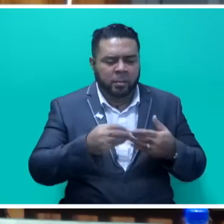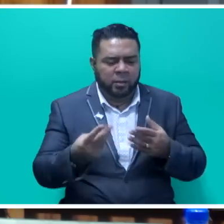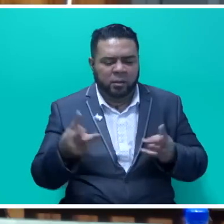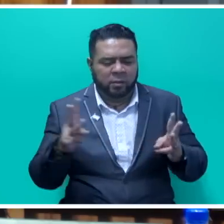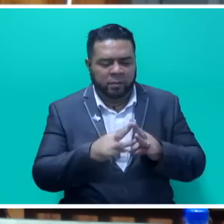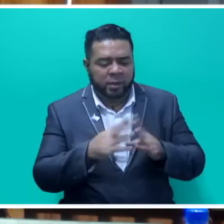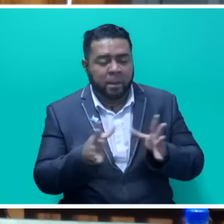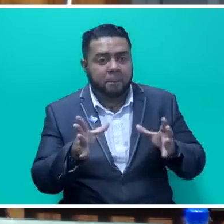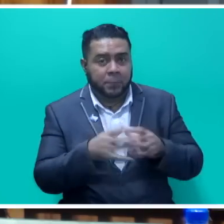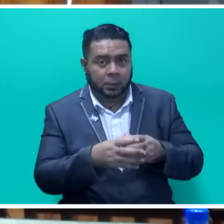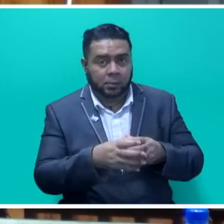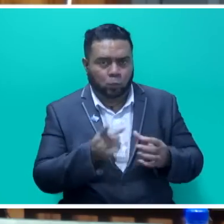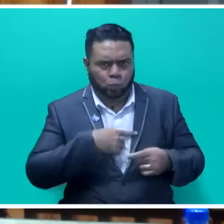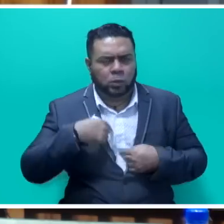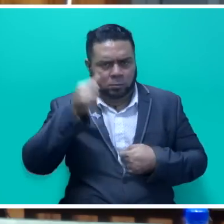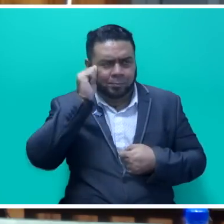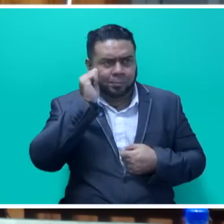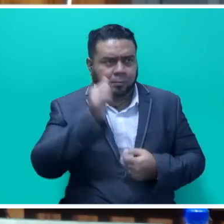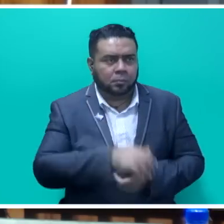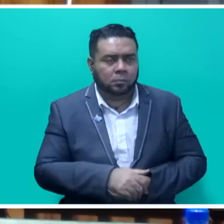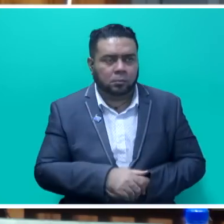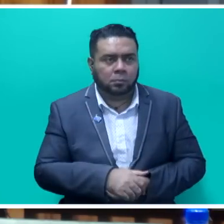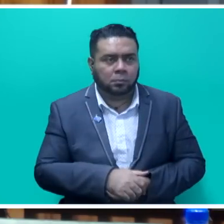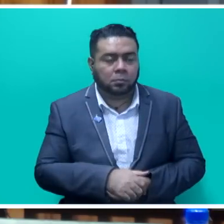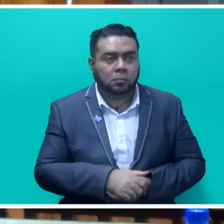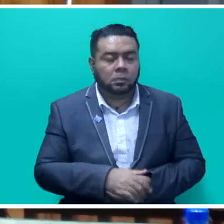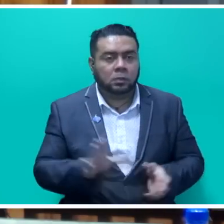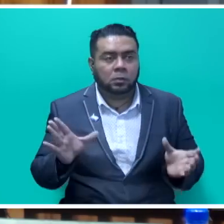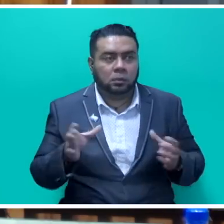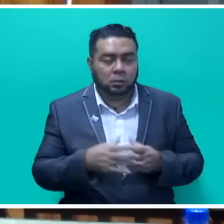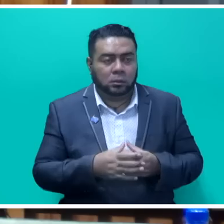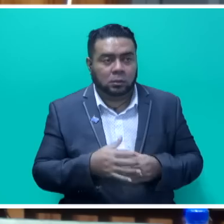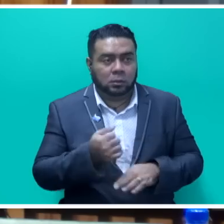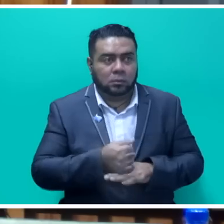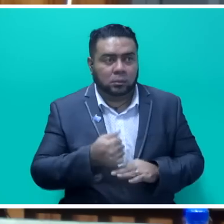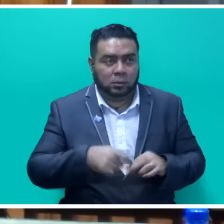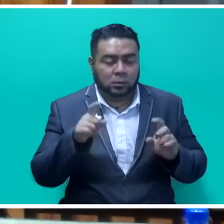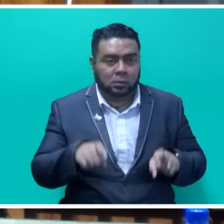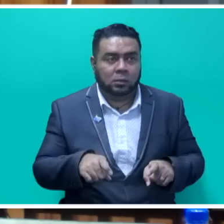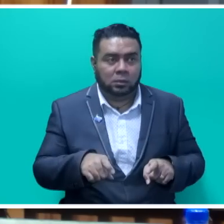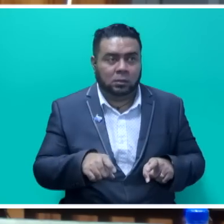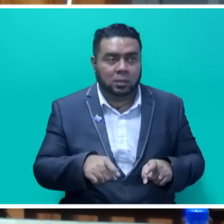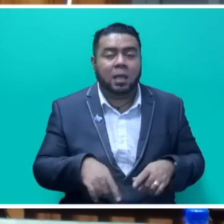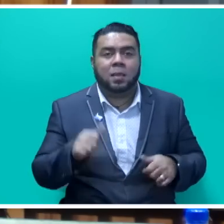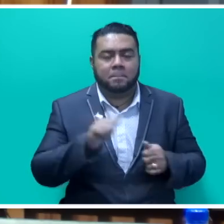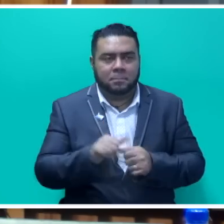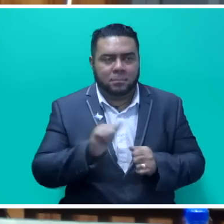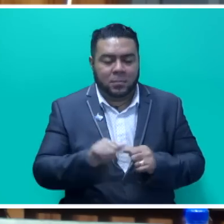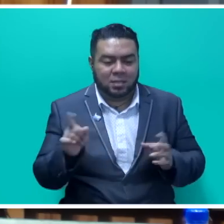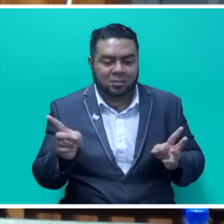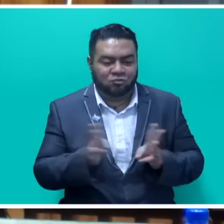parties, we know that the coalition government is here to stay and is the best alternative, Mr.